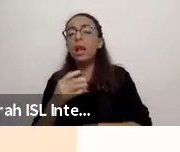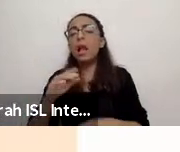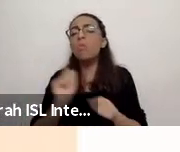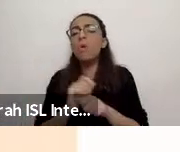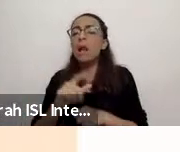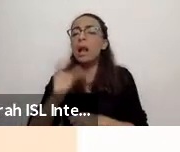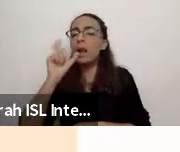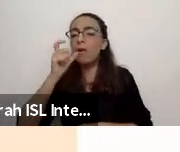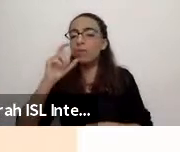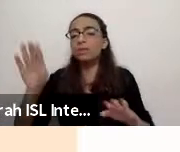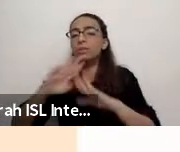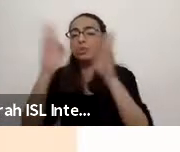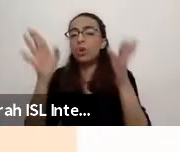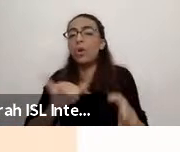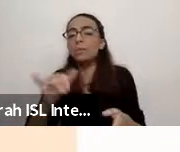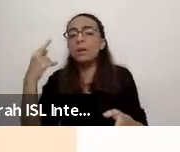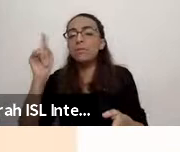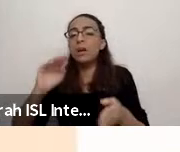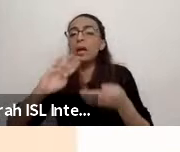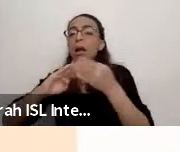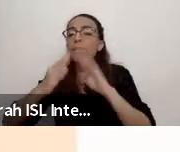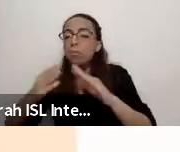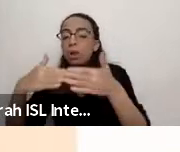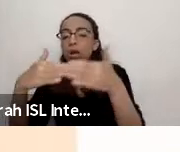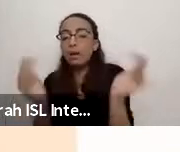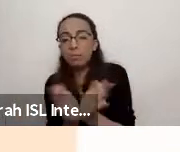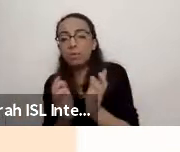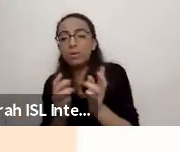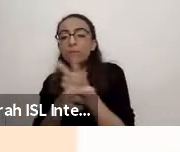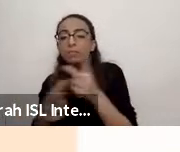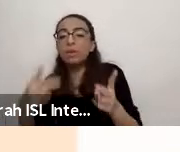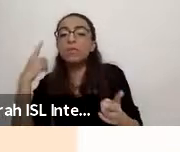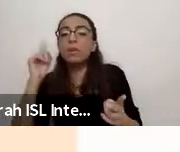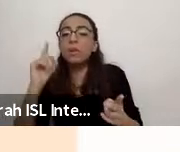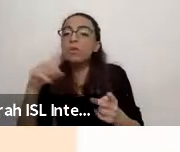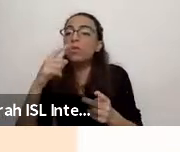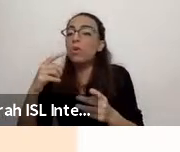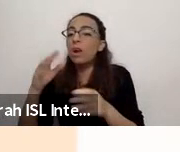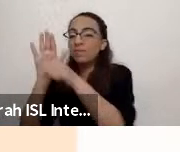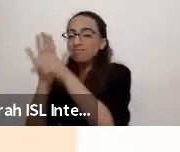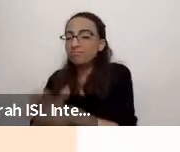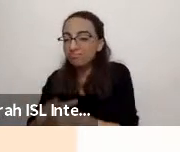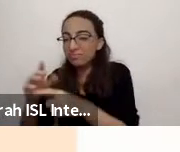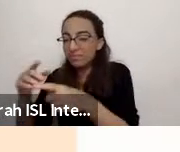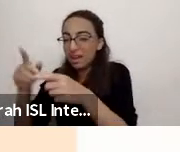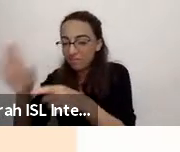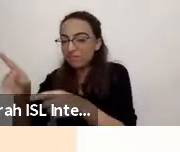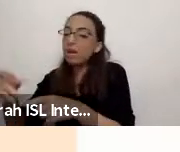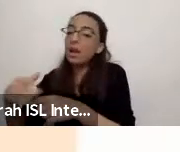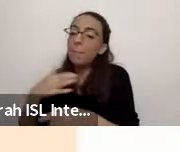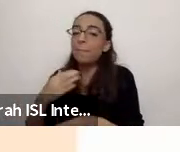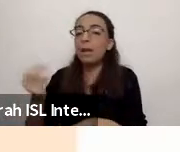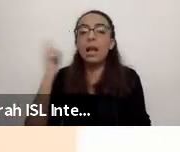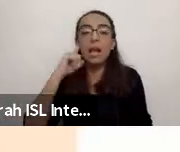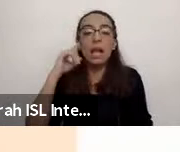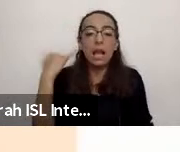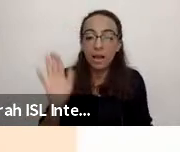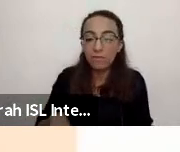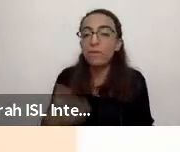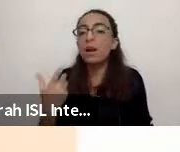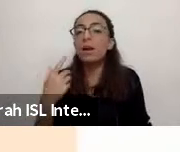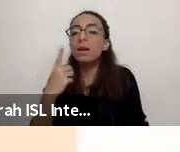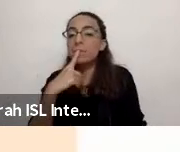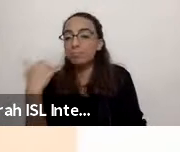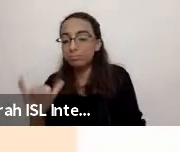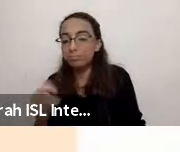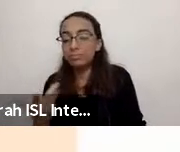currently works with different communities, different specially able communities of low-income group. We have hearing impaired, transgender,